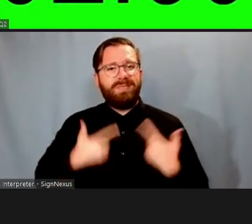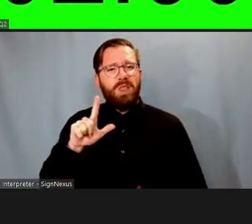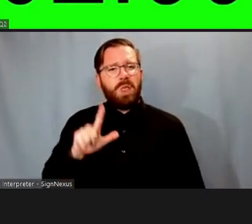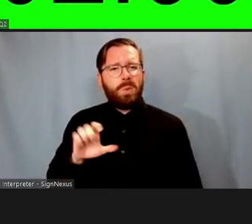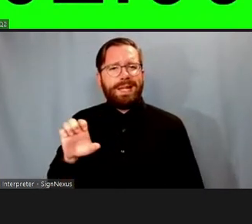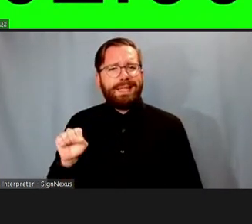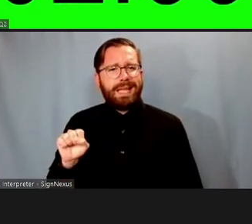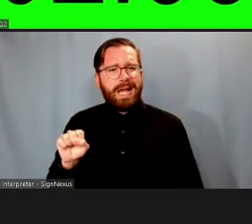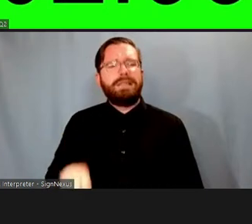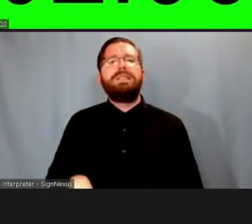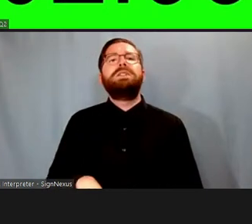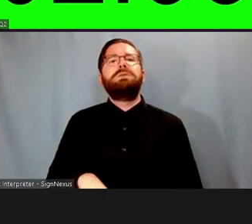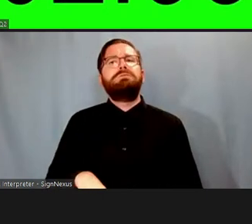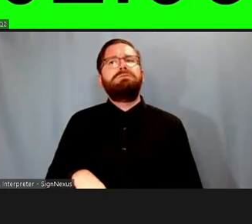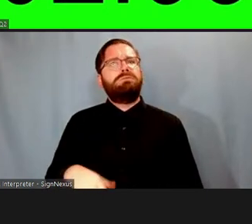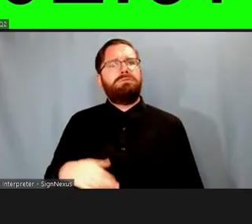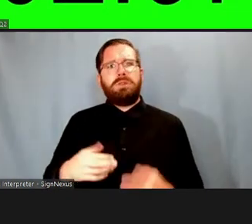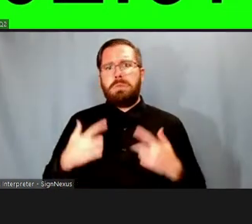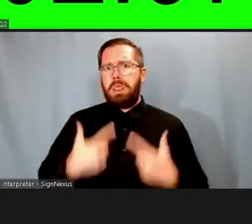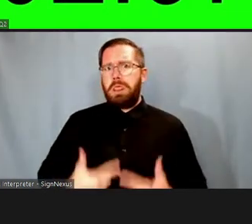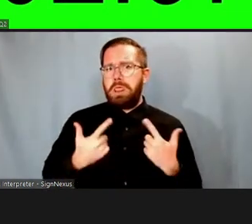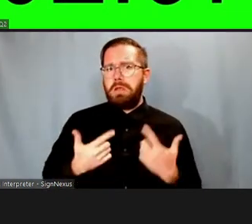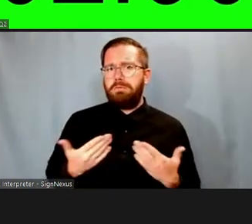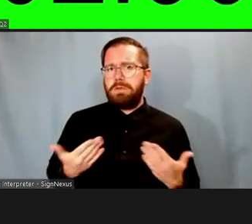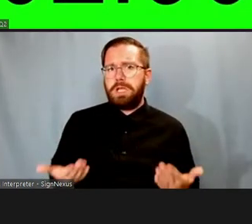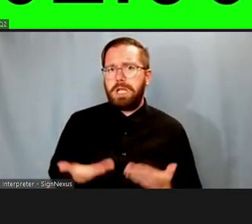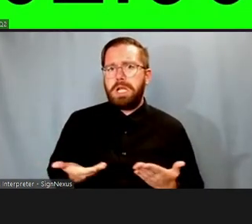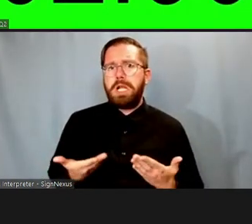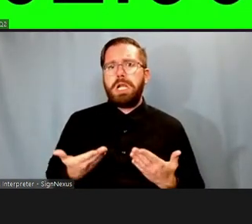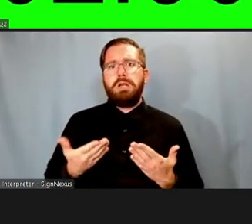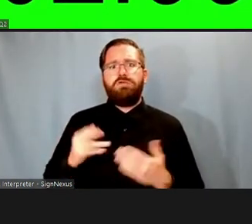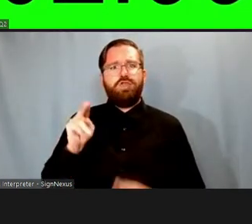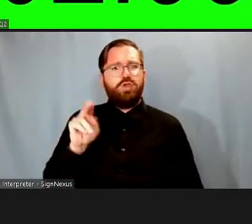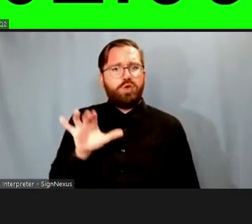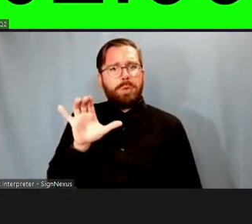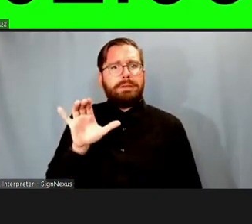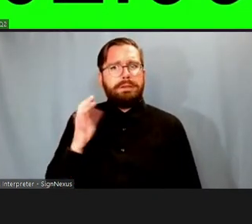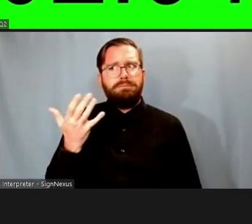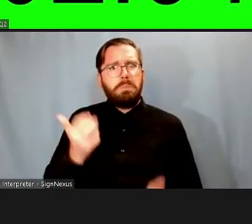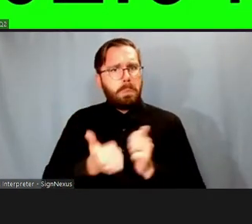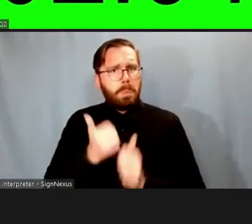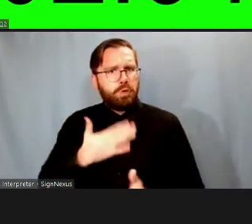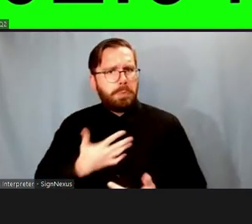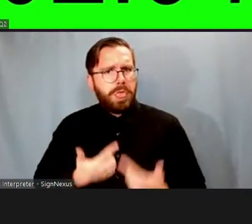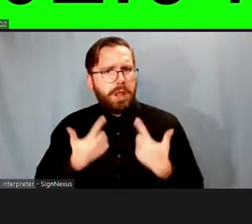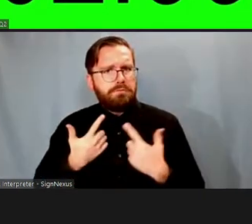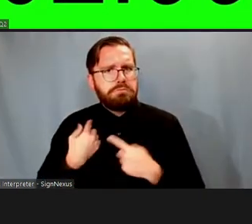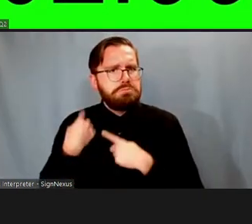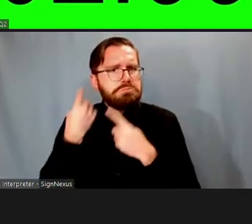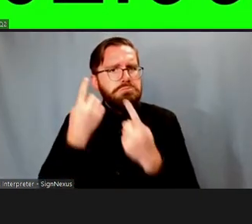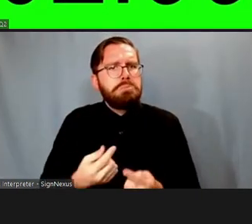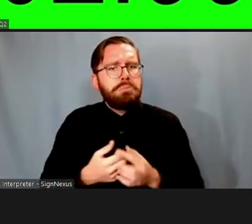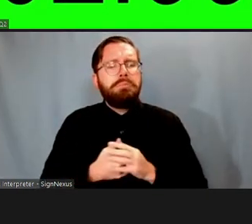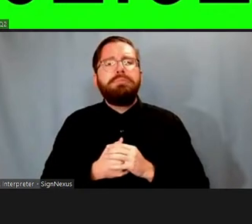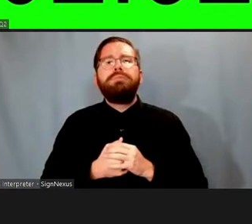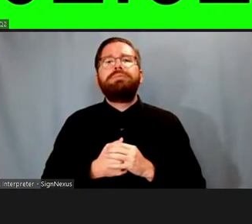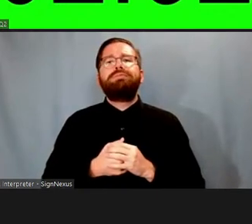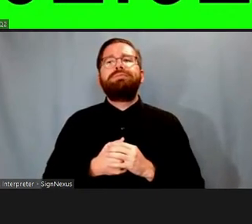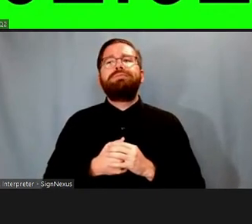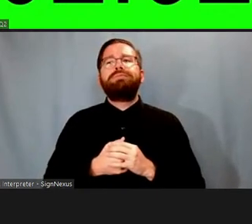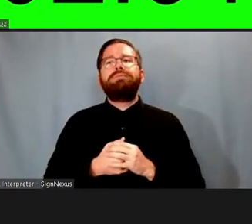of new york city for most of my life i'm